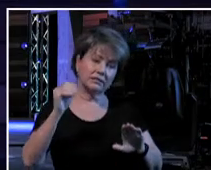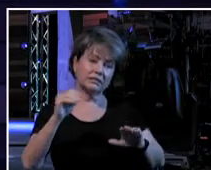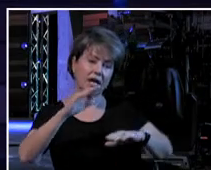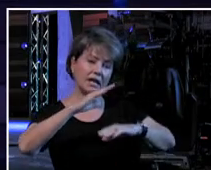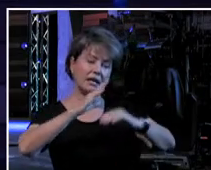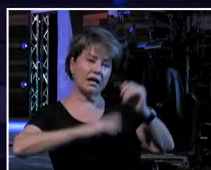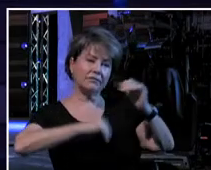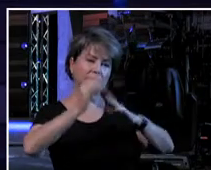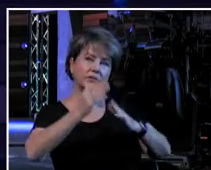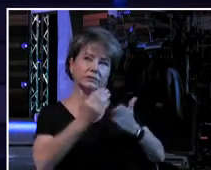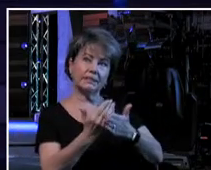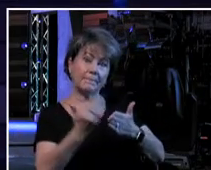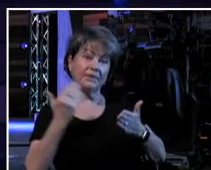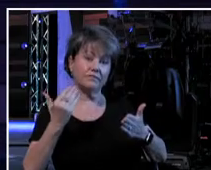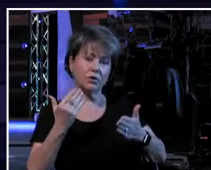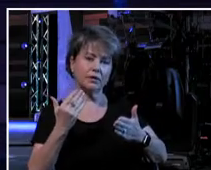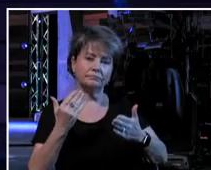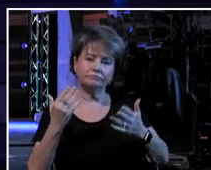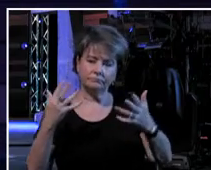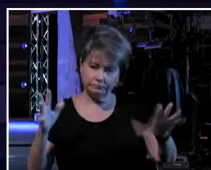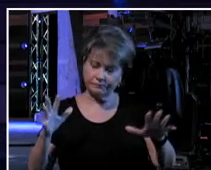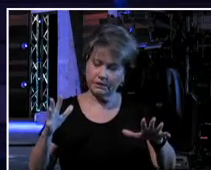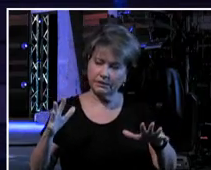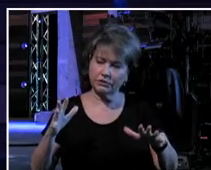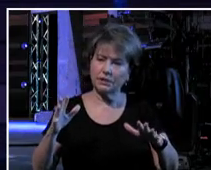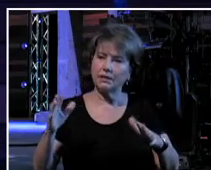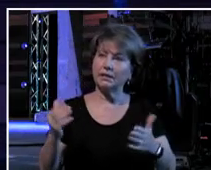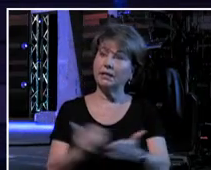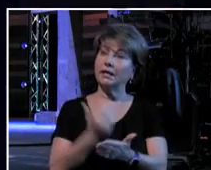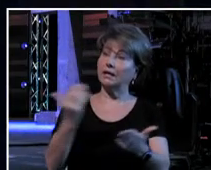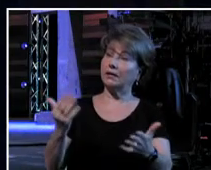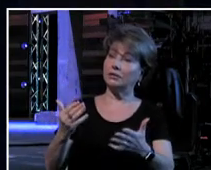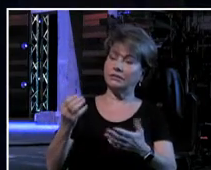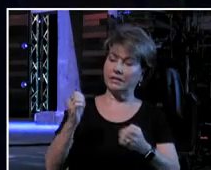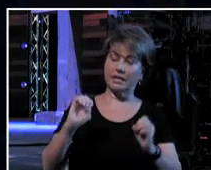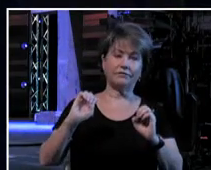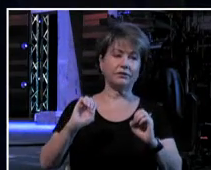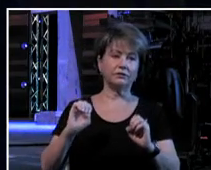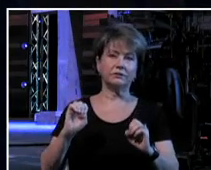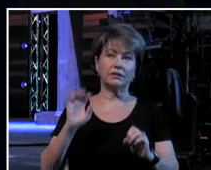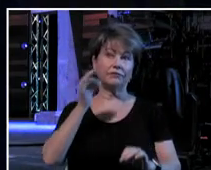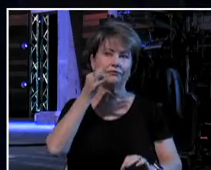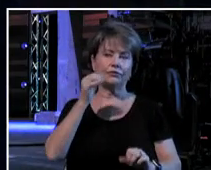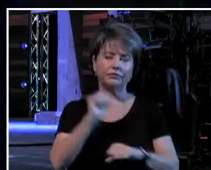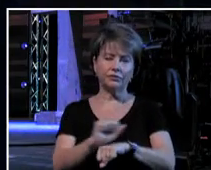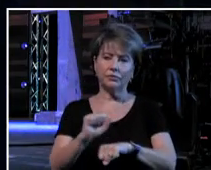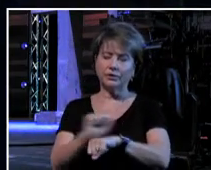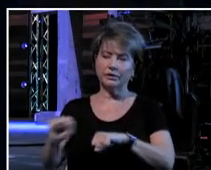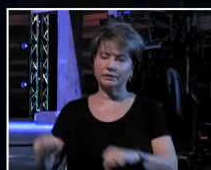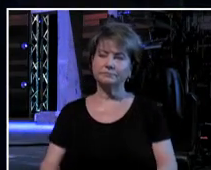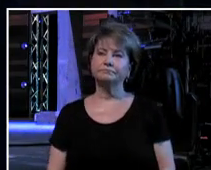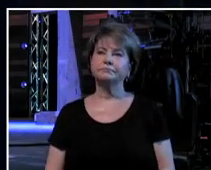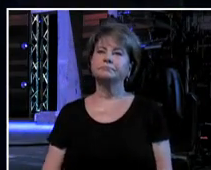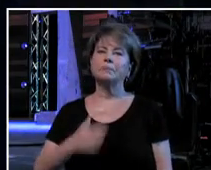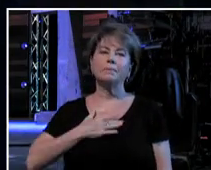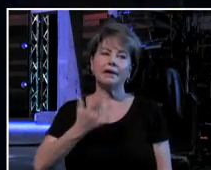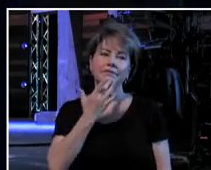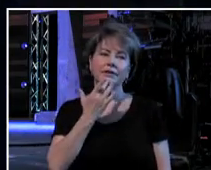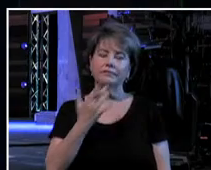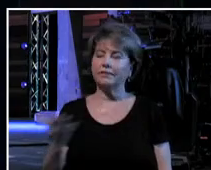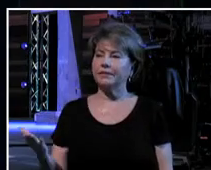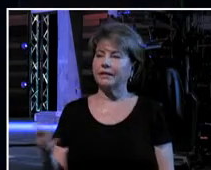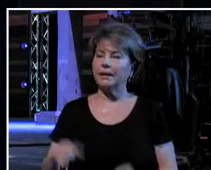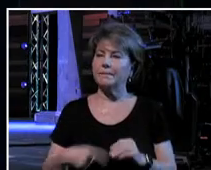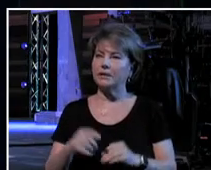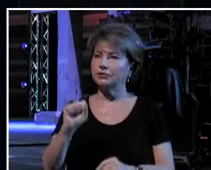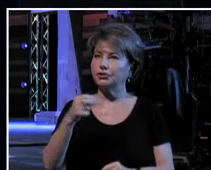a before picture and an after picture, and you can see the efforts and the fruit of your labor. But my favorite thing about